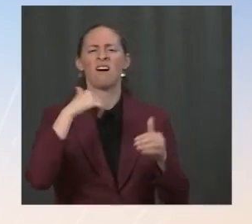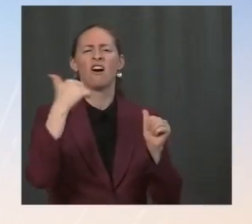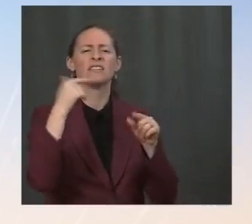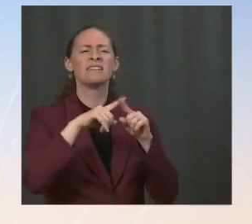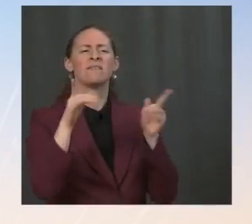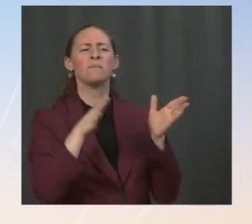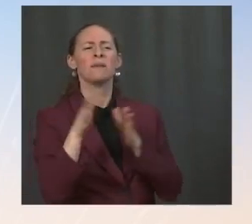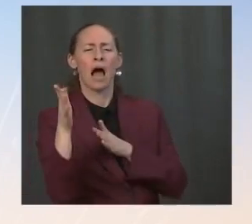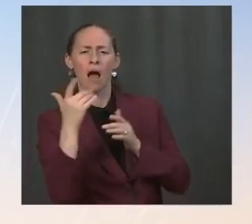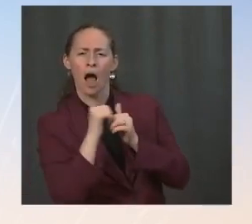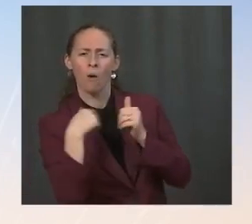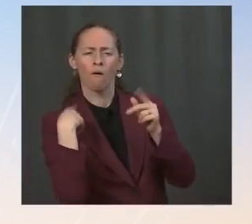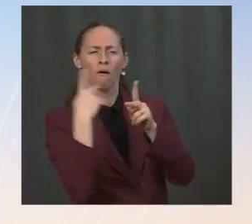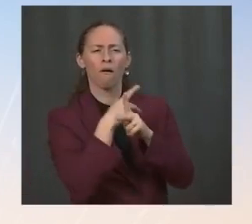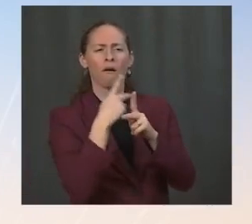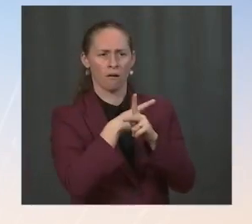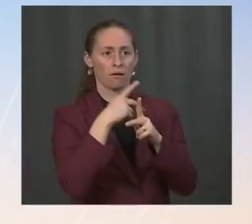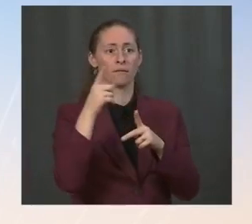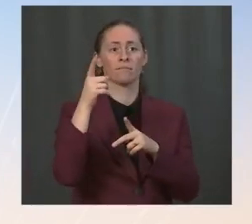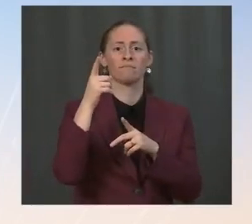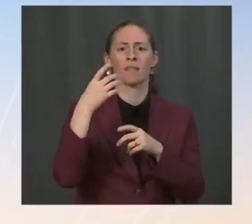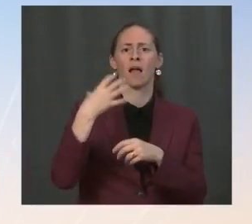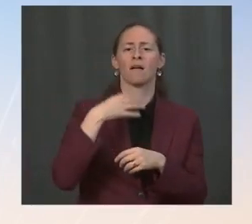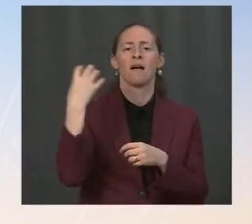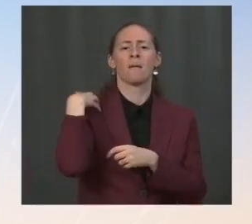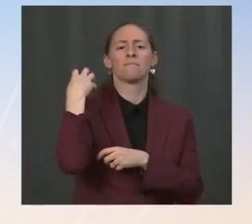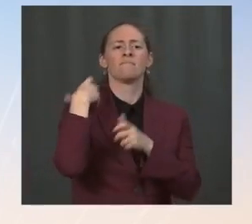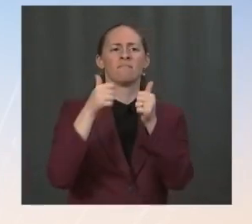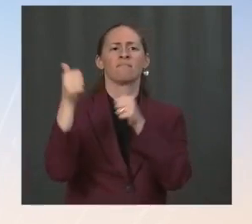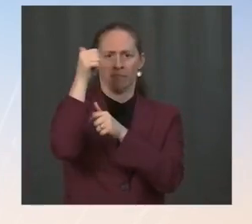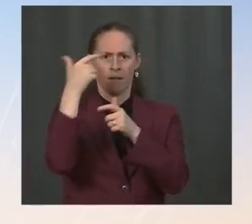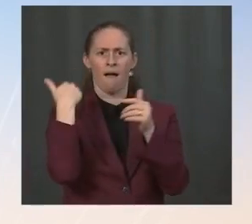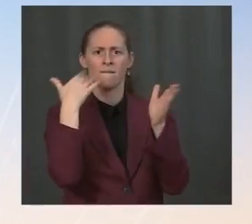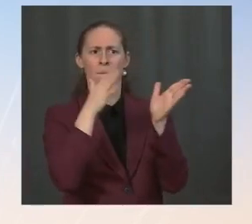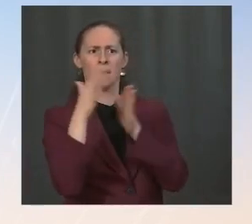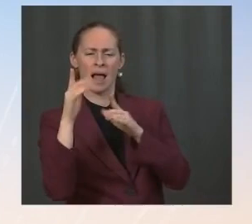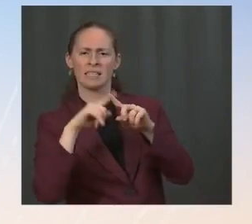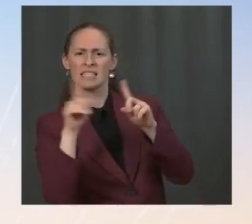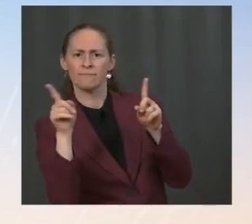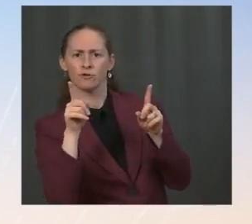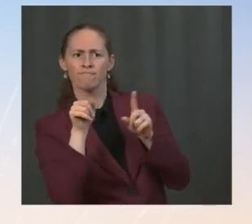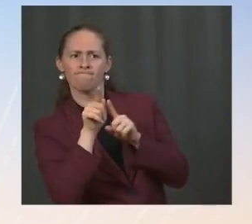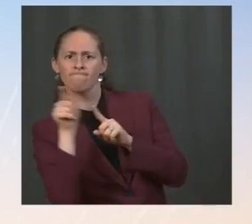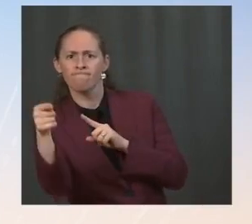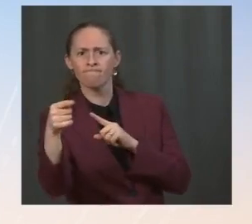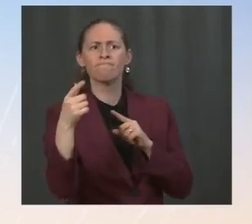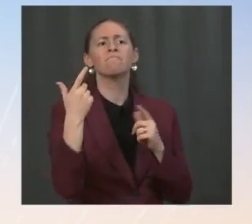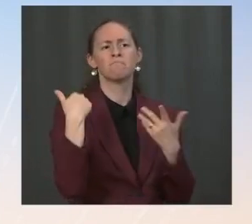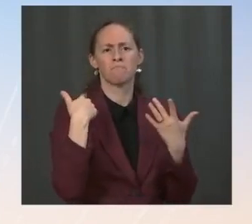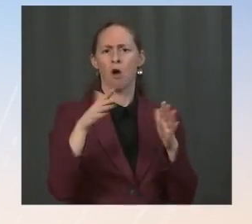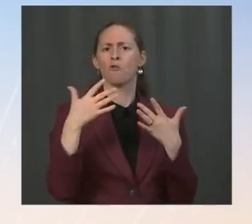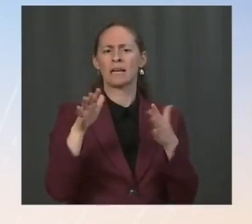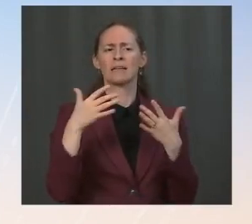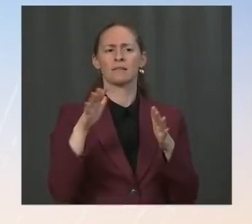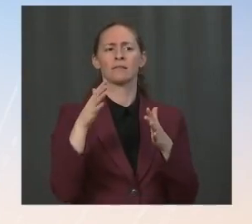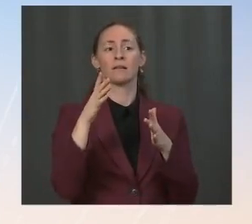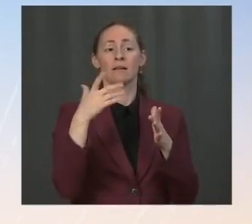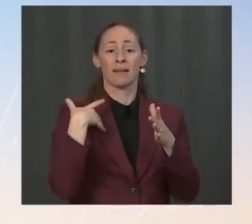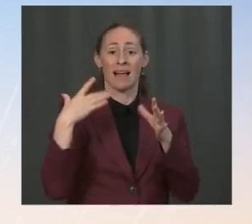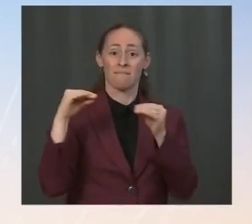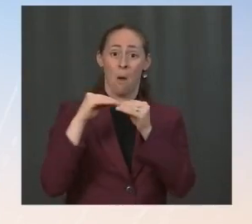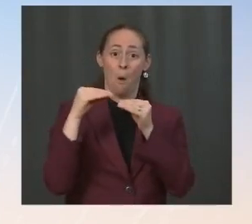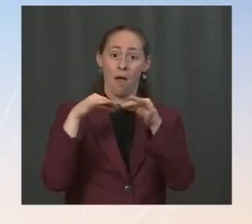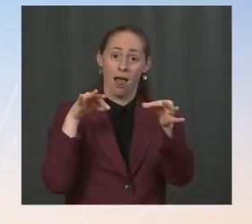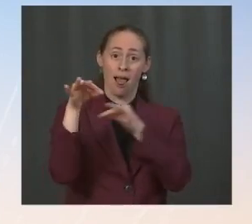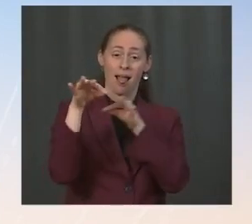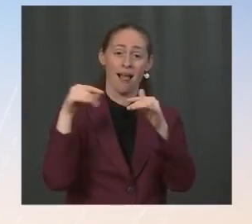our commanders and military on the ground have been utilizing over the course of several days, if not more. I'm not going to outline those from here,